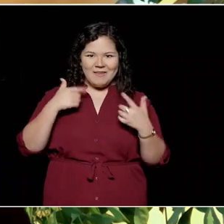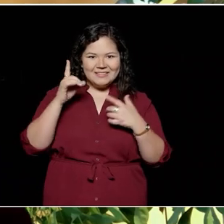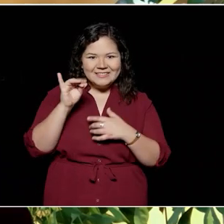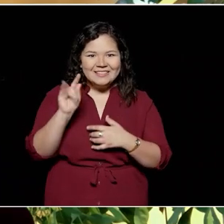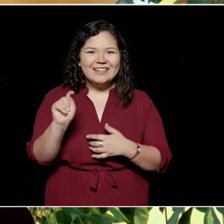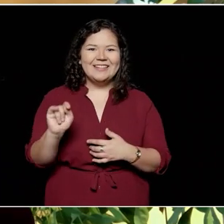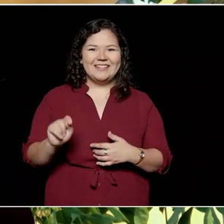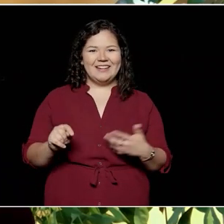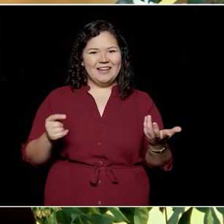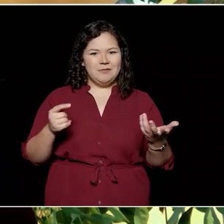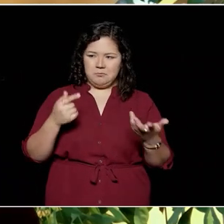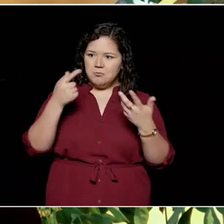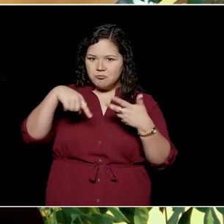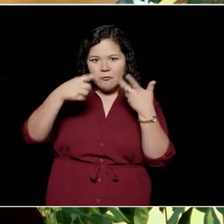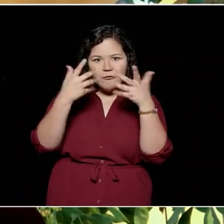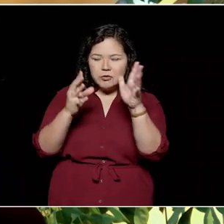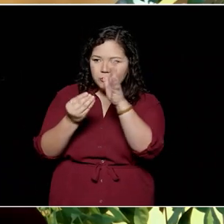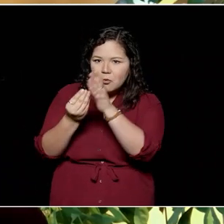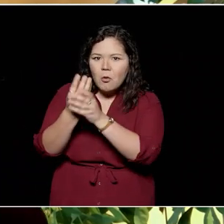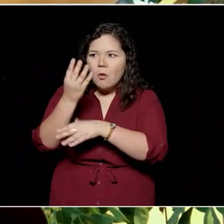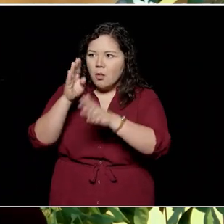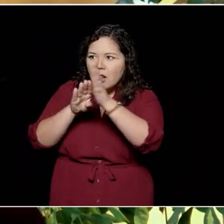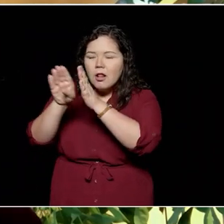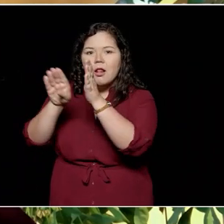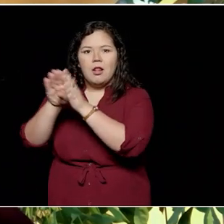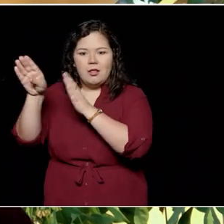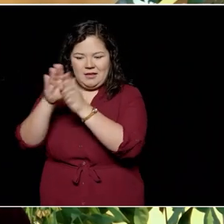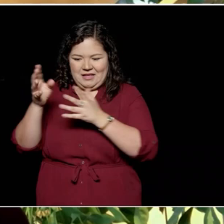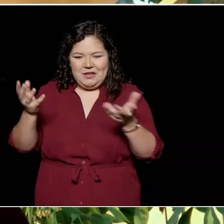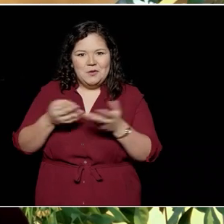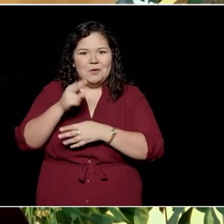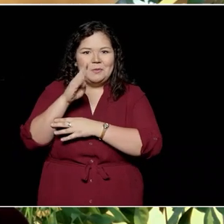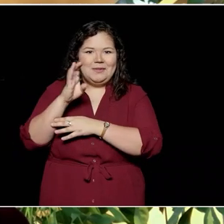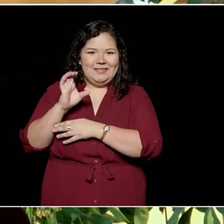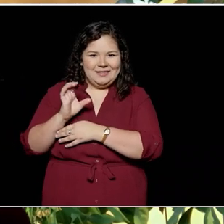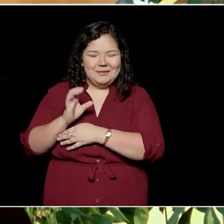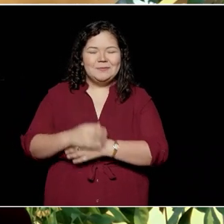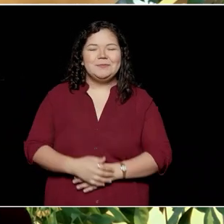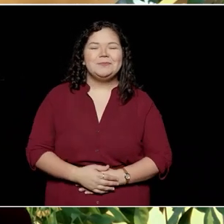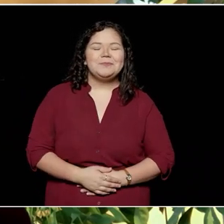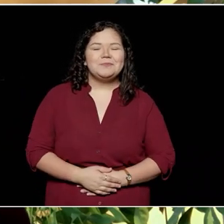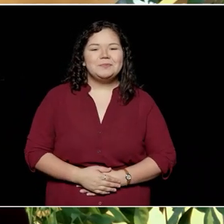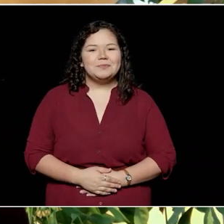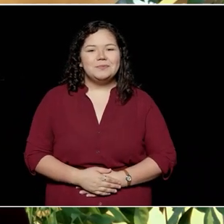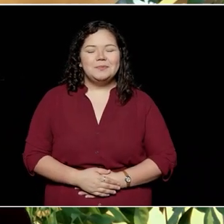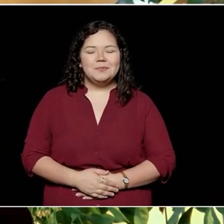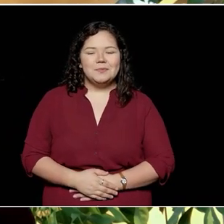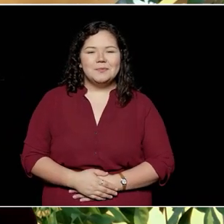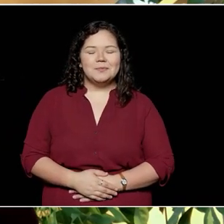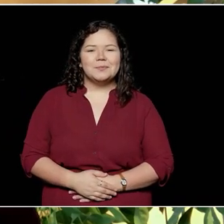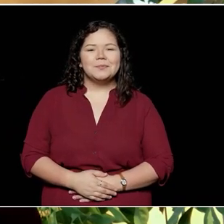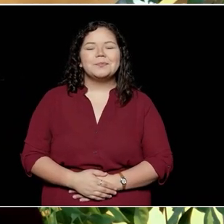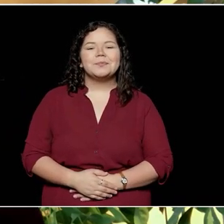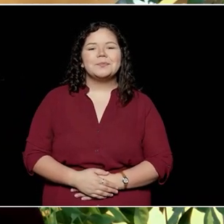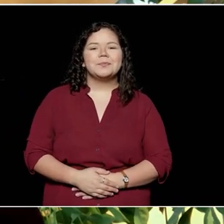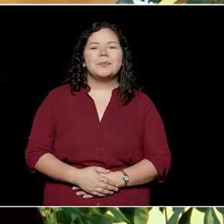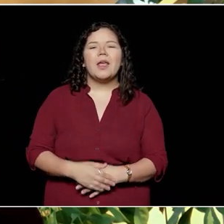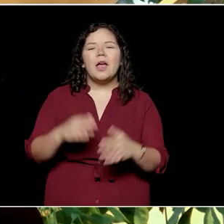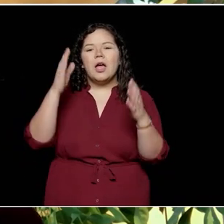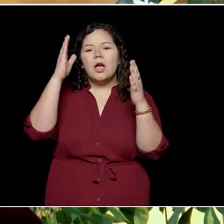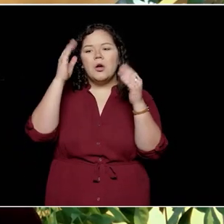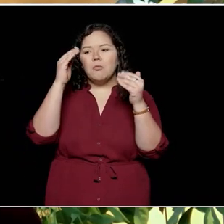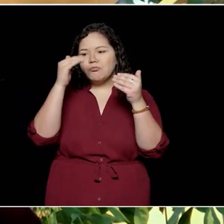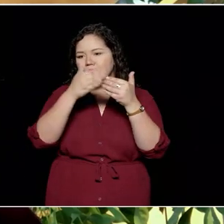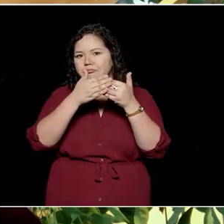achievement and growth for the time that you've spent in your programs at UBC. I wish